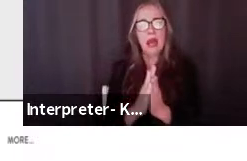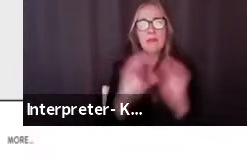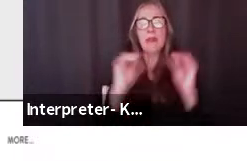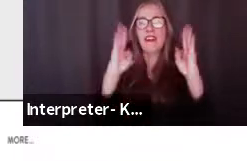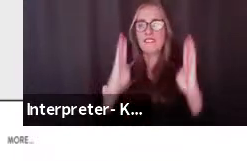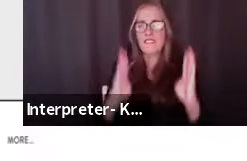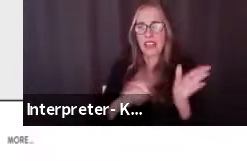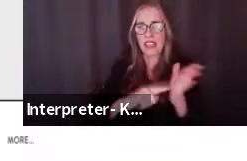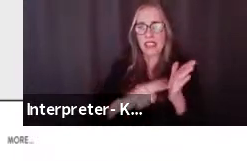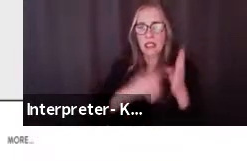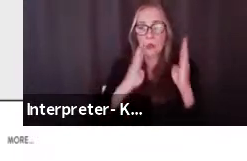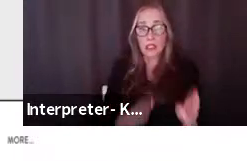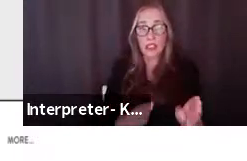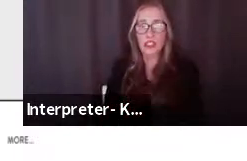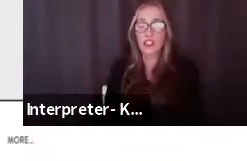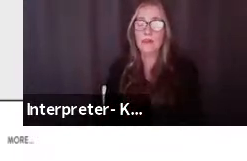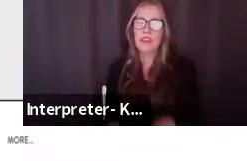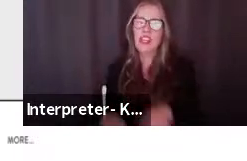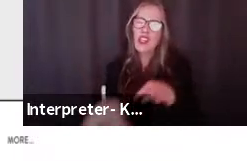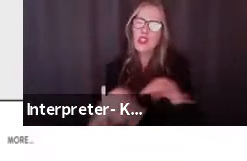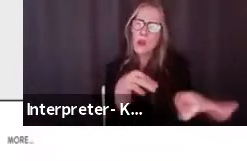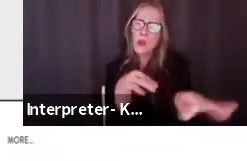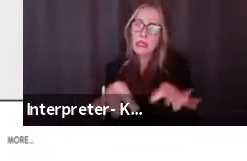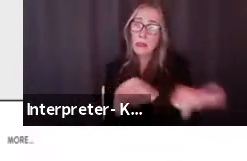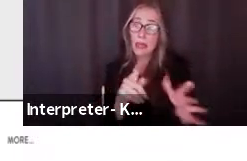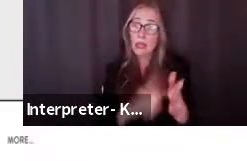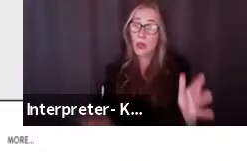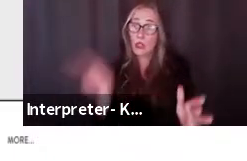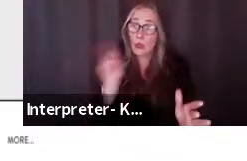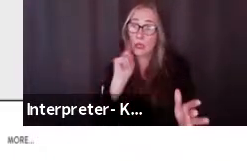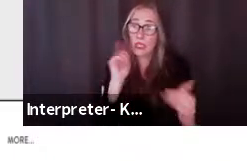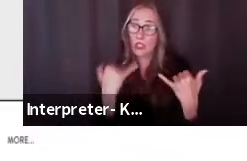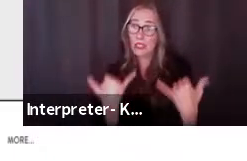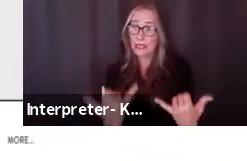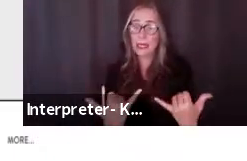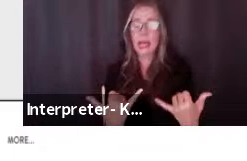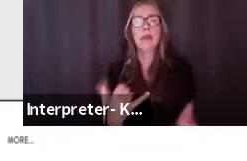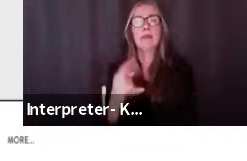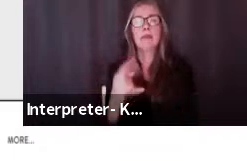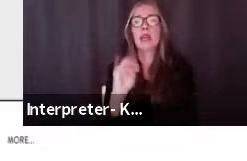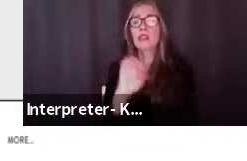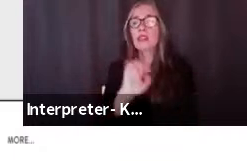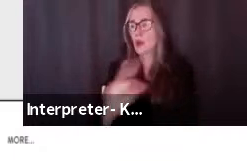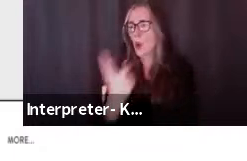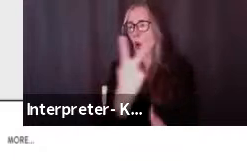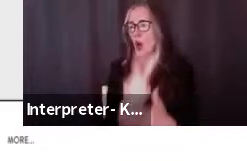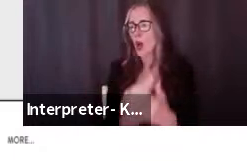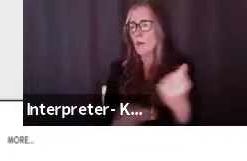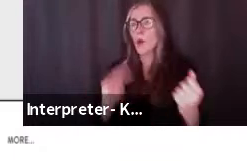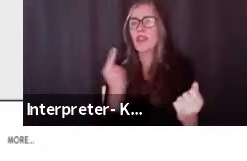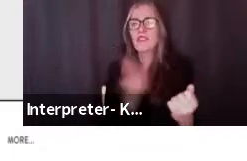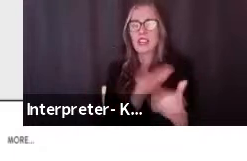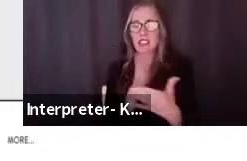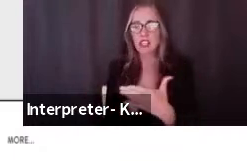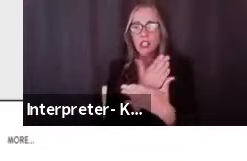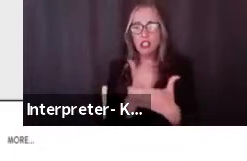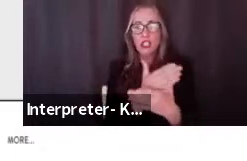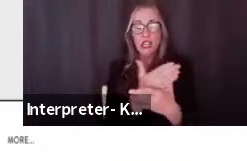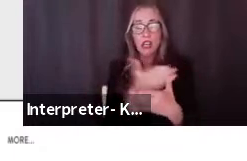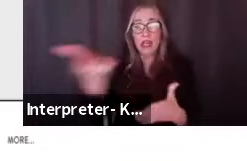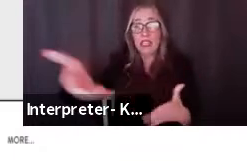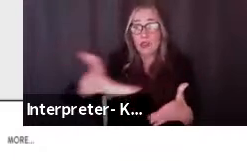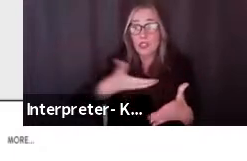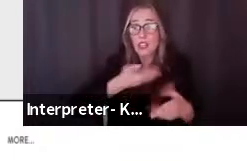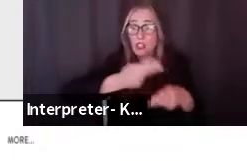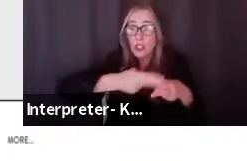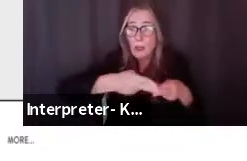so to share just a quick outline of what you'll hear today nicole and i will be sharing a brief introduction to